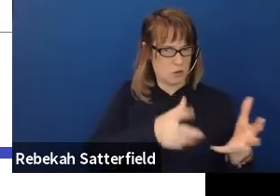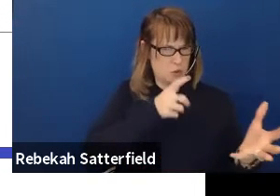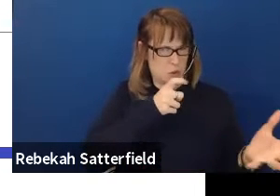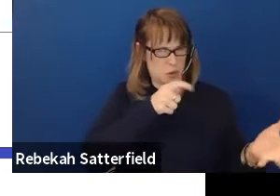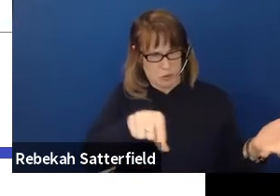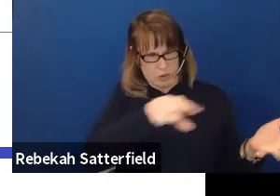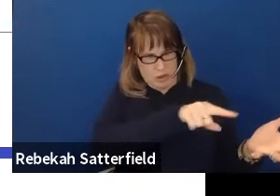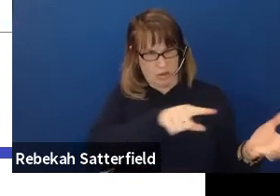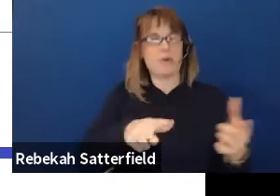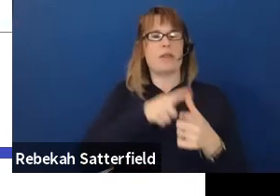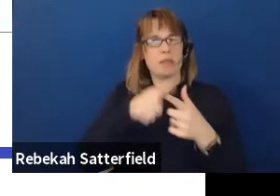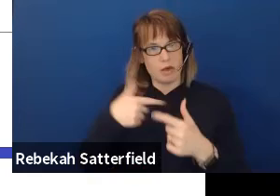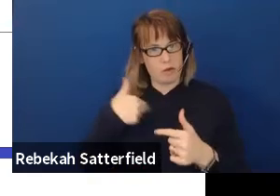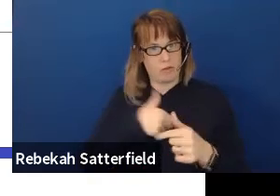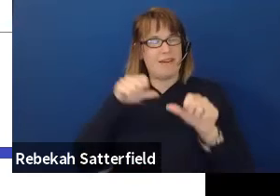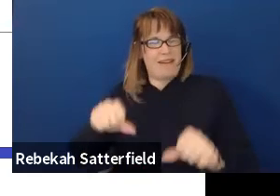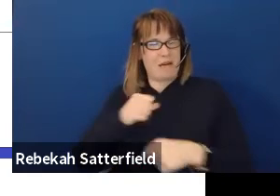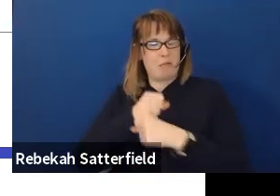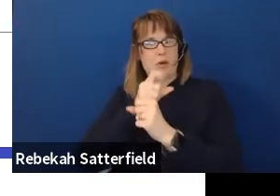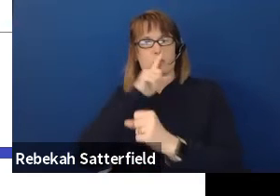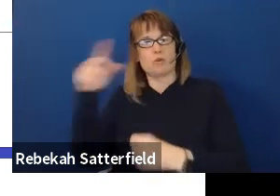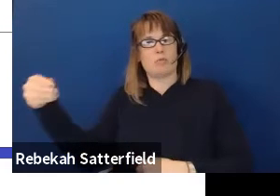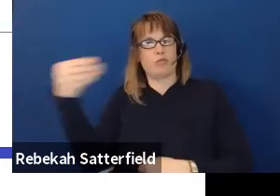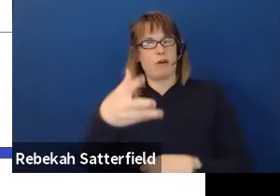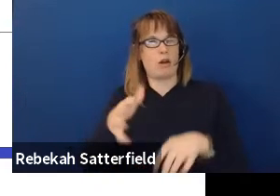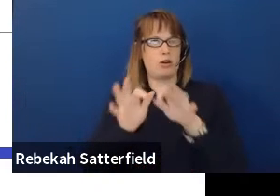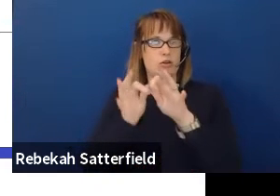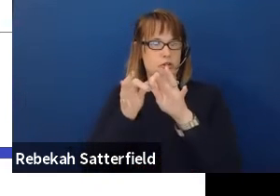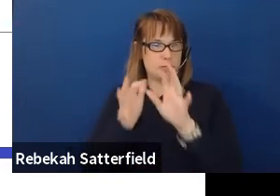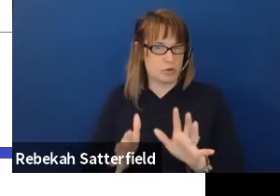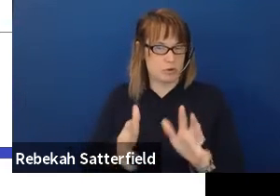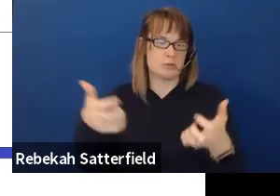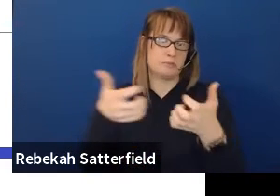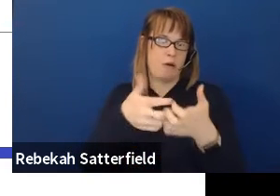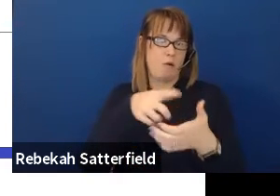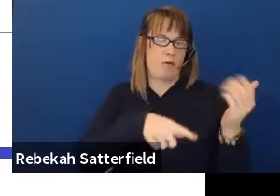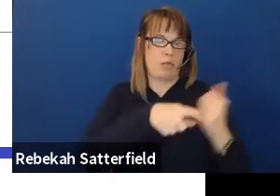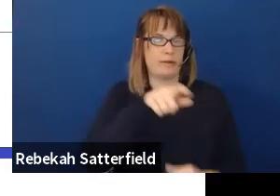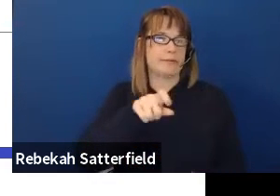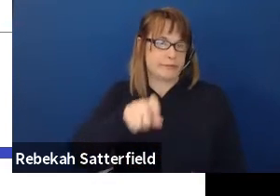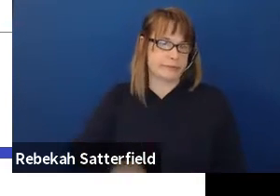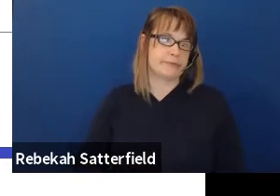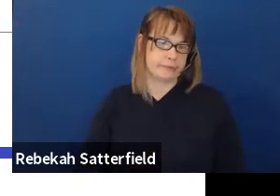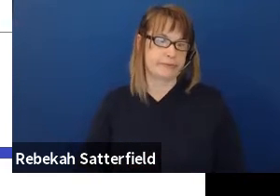to ensure qualified medical interpreters are available when and where they are needed.